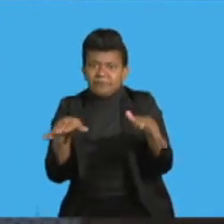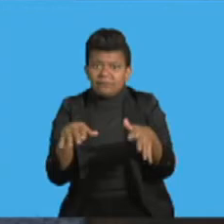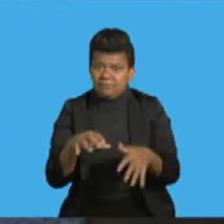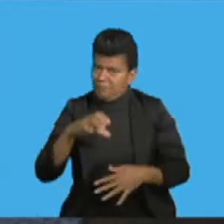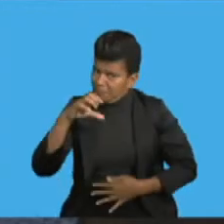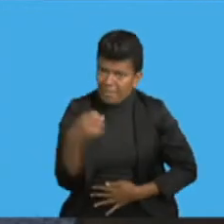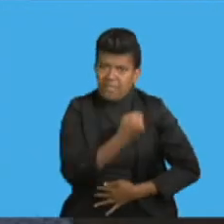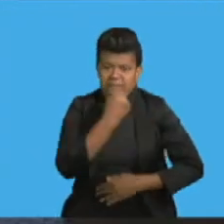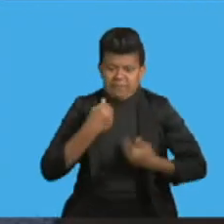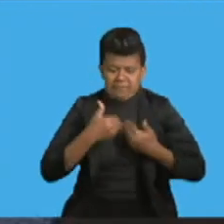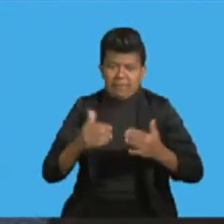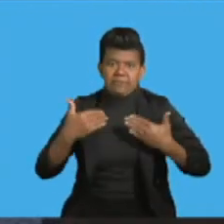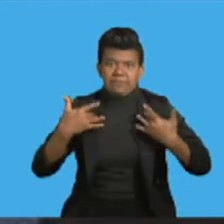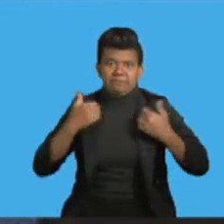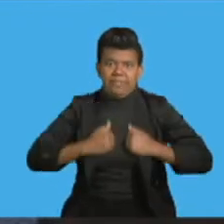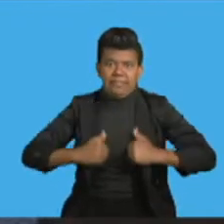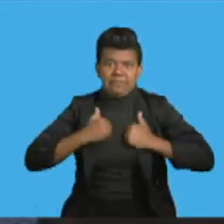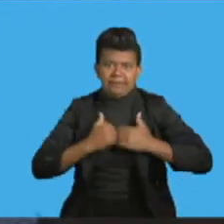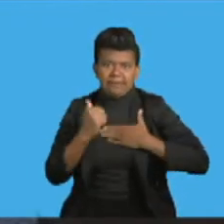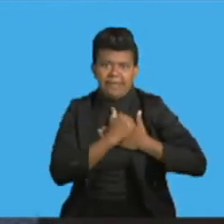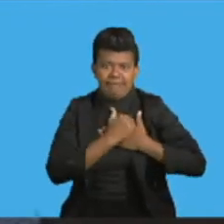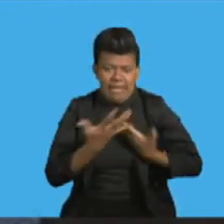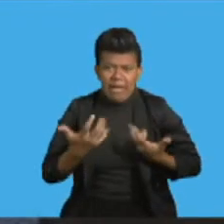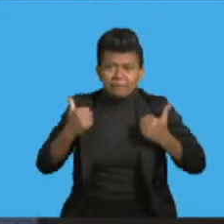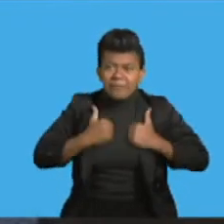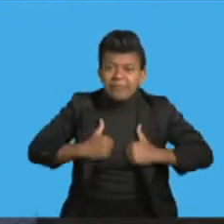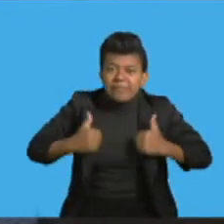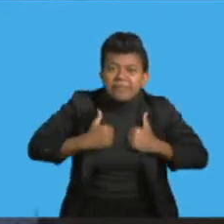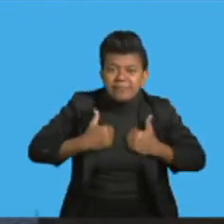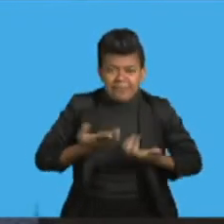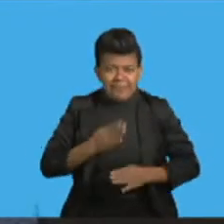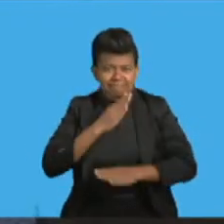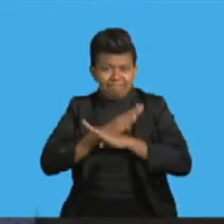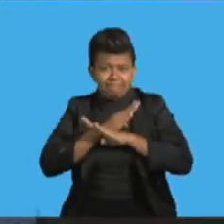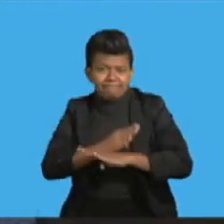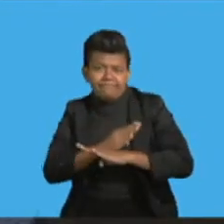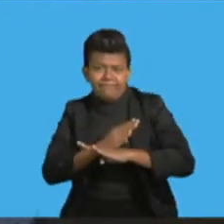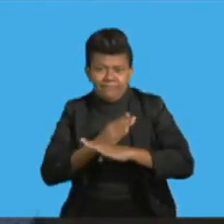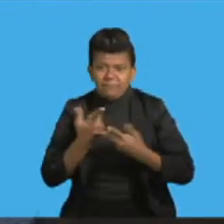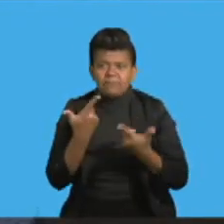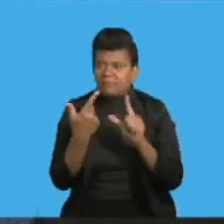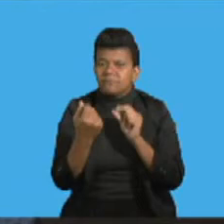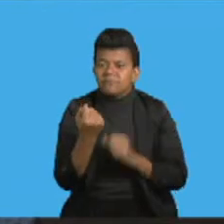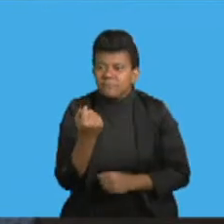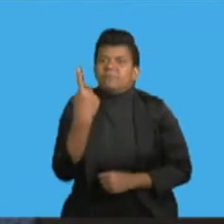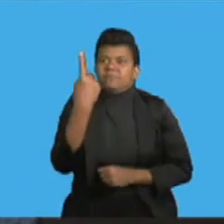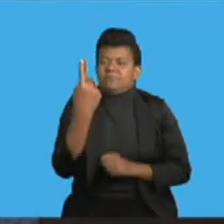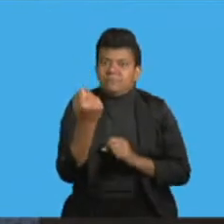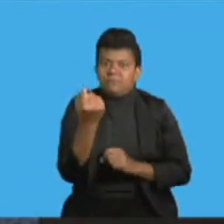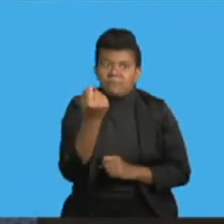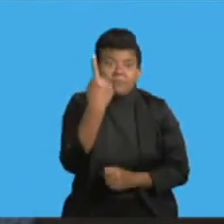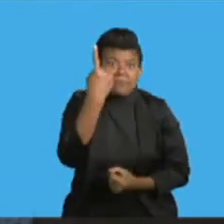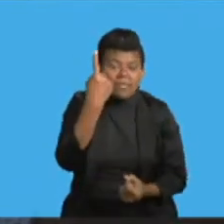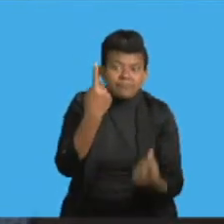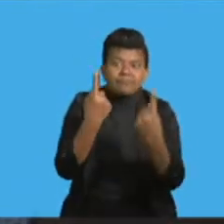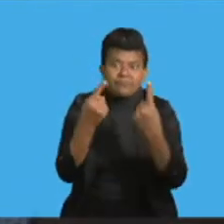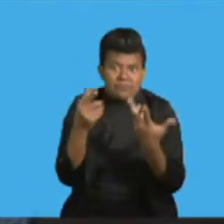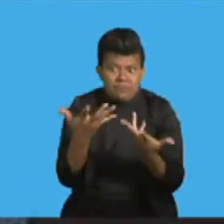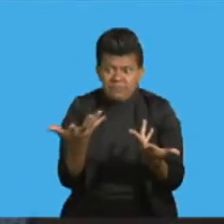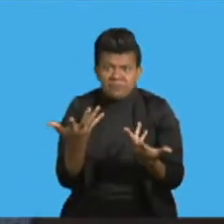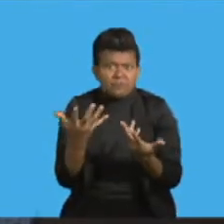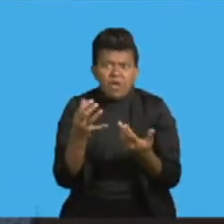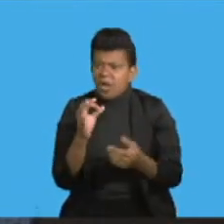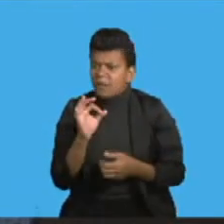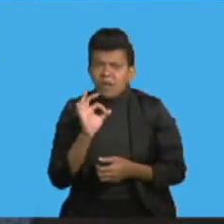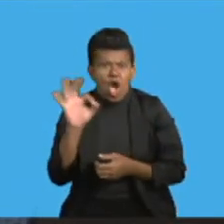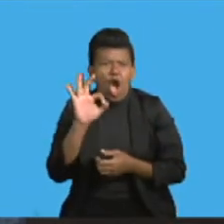practices. Medical officers also in the Central Division have been alerted. They were alerted to the outbreak of leptospirosis to encourage early recognition,